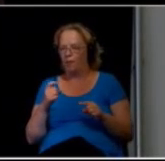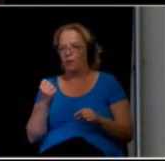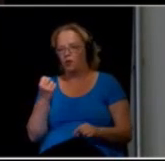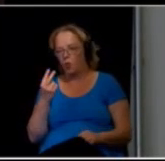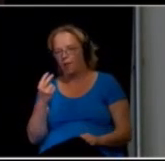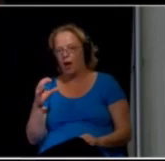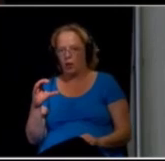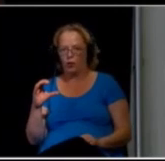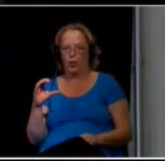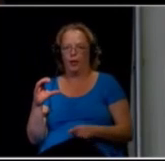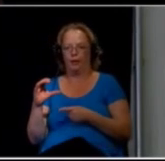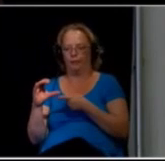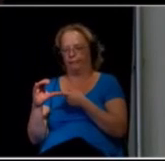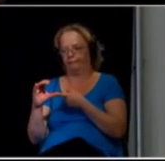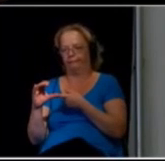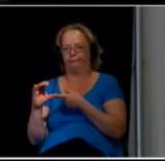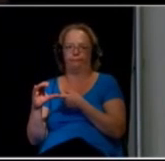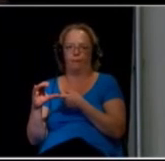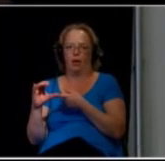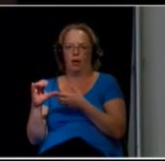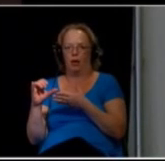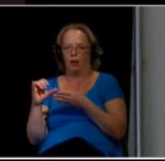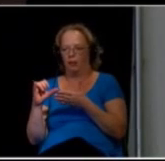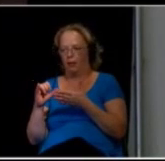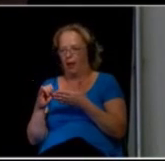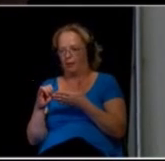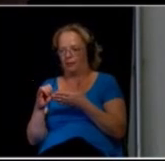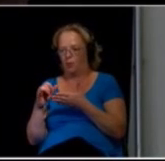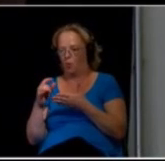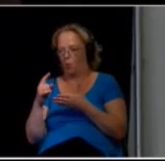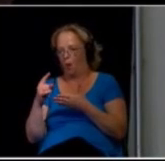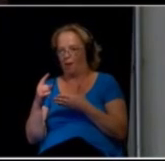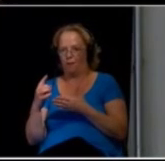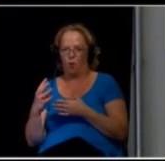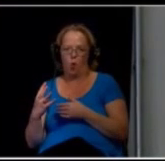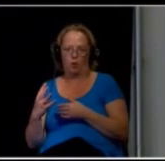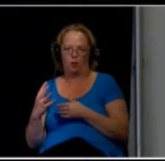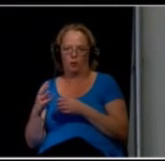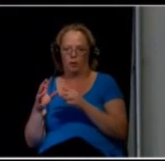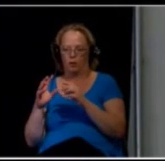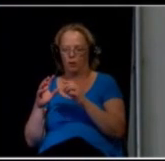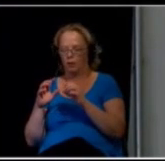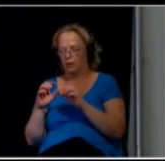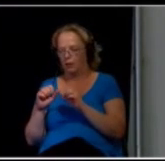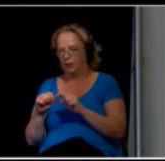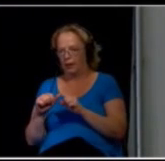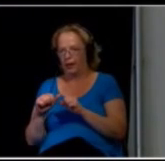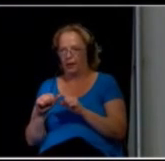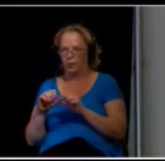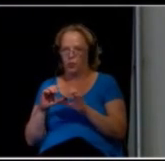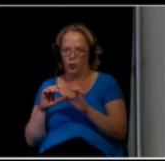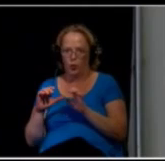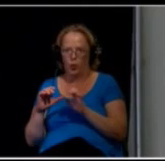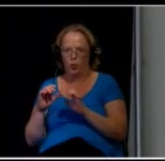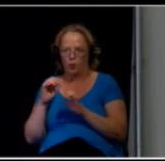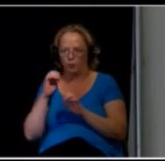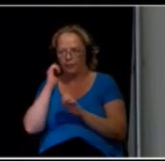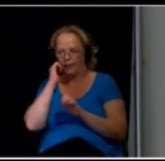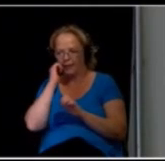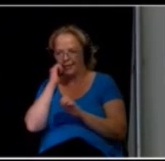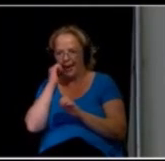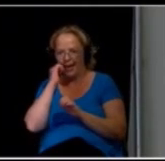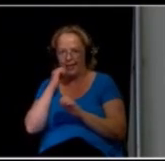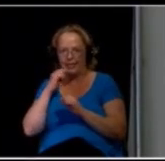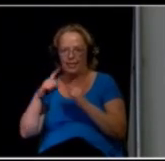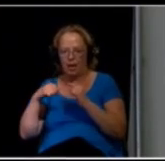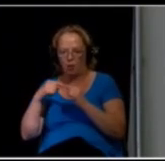1,200 one, that's, it's 1/4. So you could do it. You could conceivably do a daily cycle for maybe